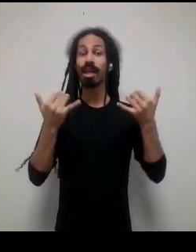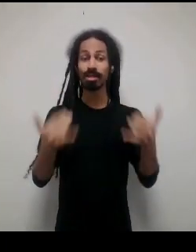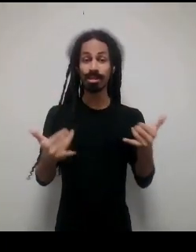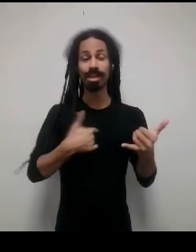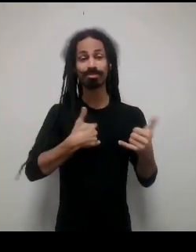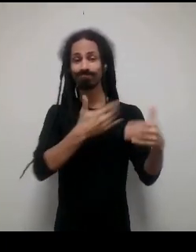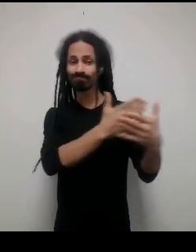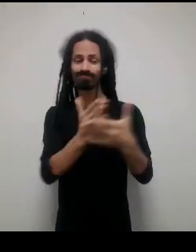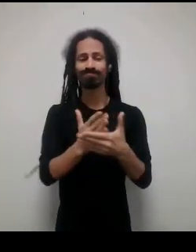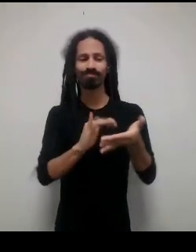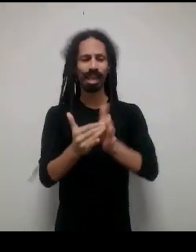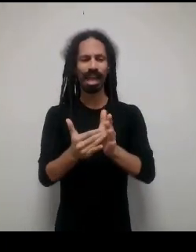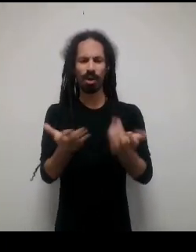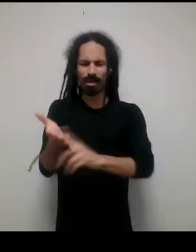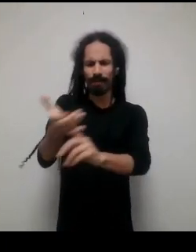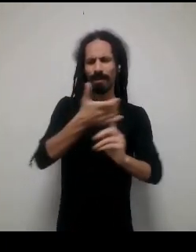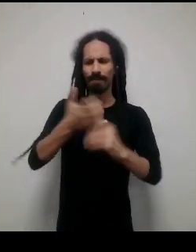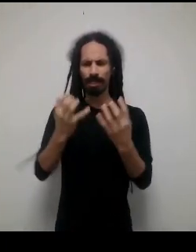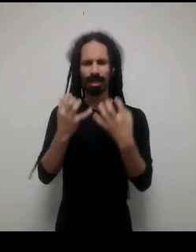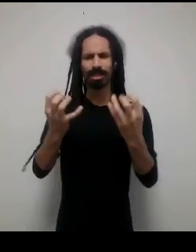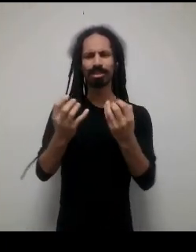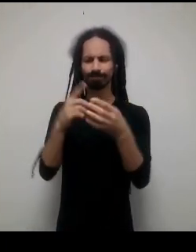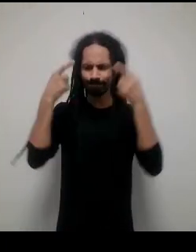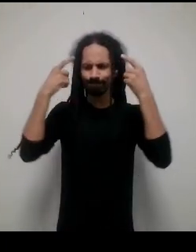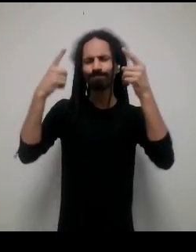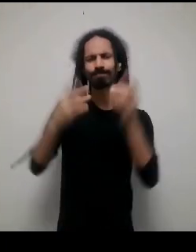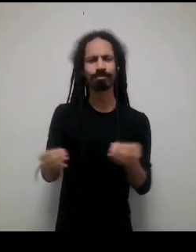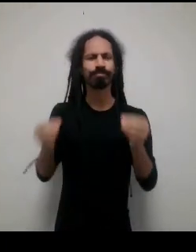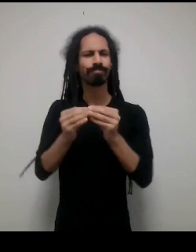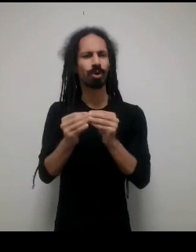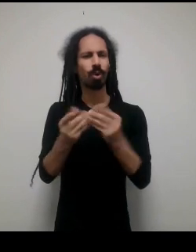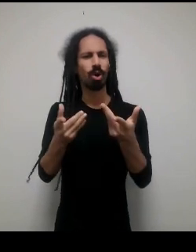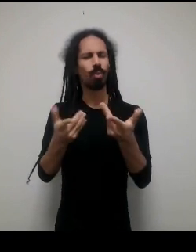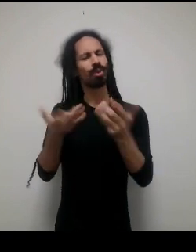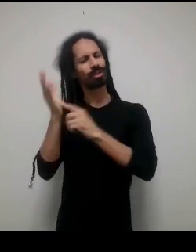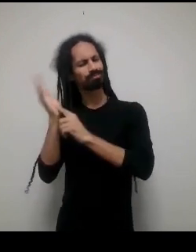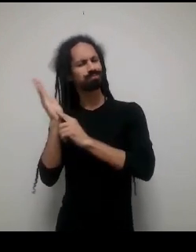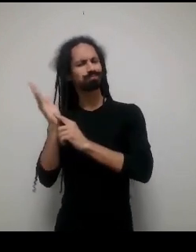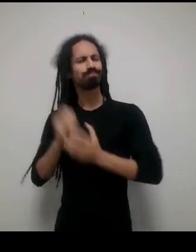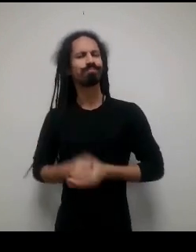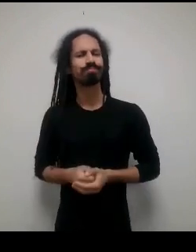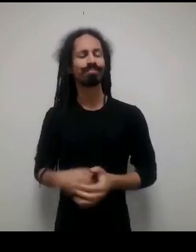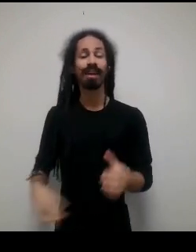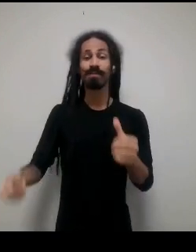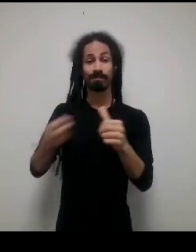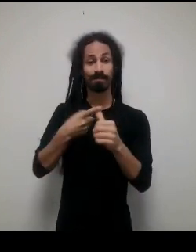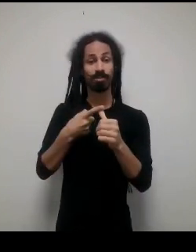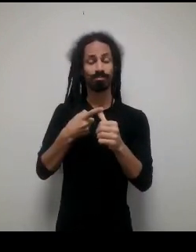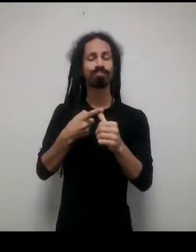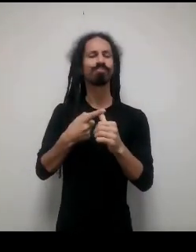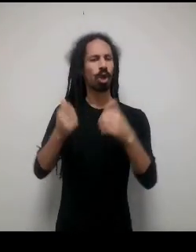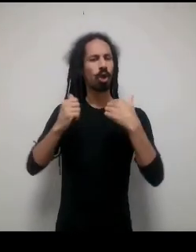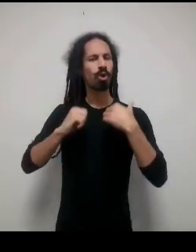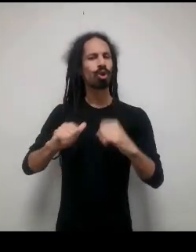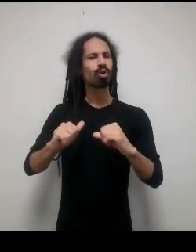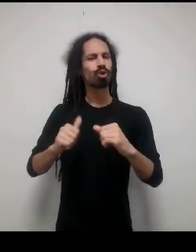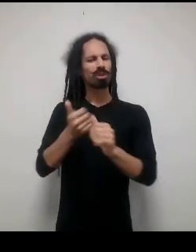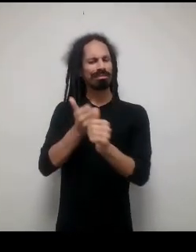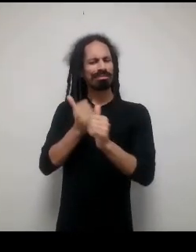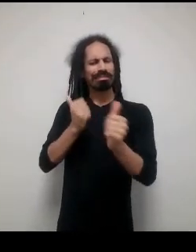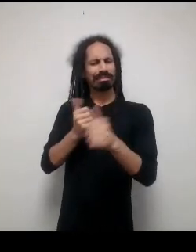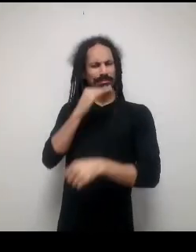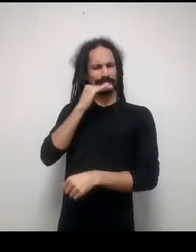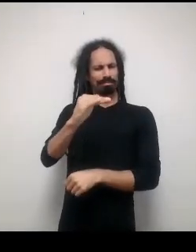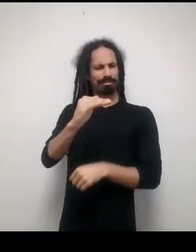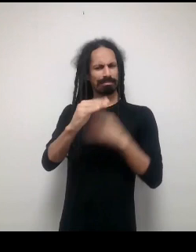how to engage your audience more effectively when delivering a presentation. First, try to avoid speaking in a monotone